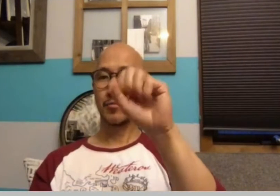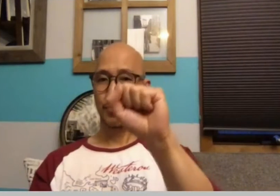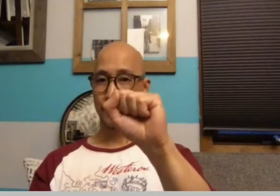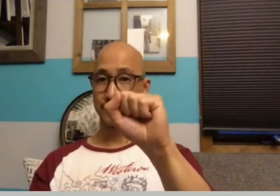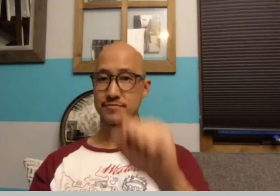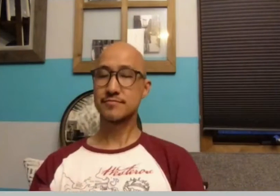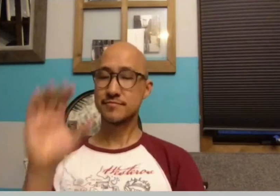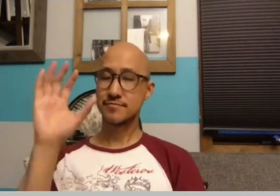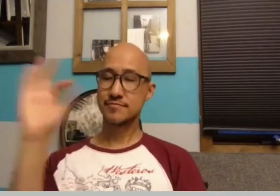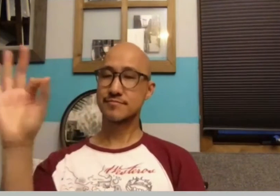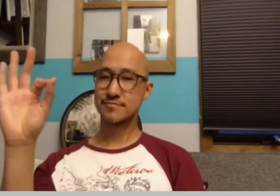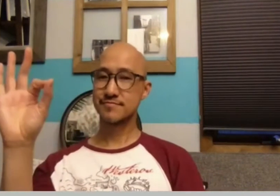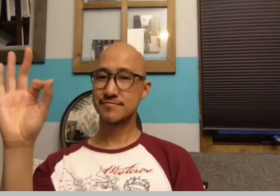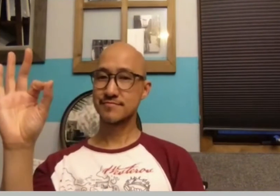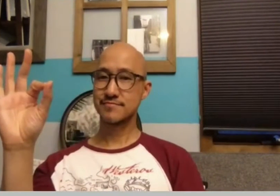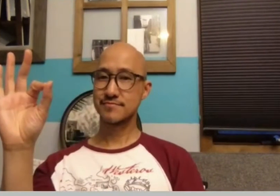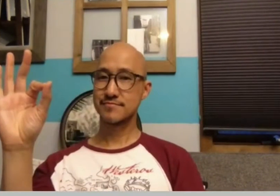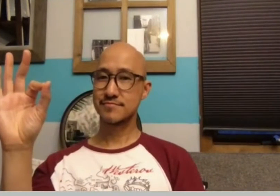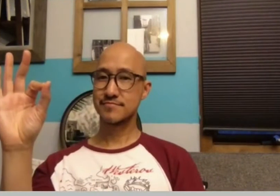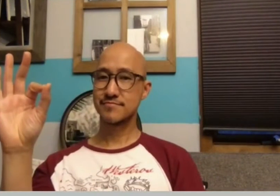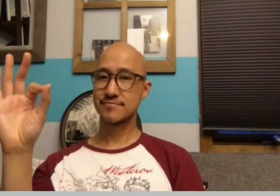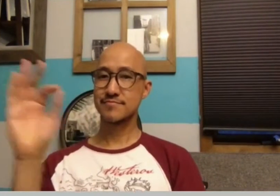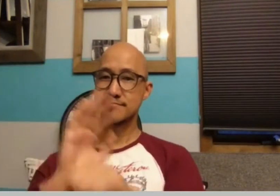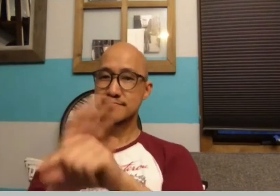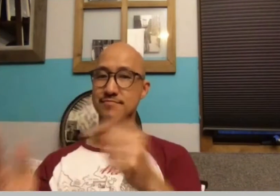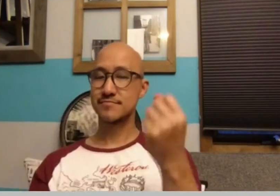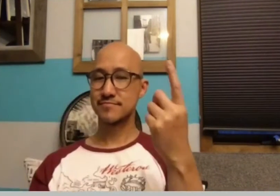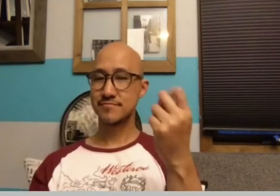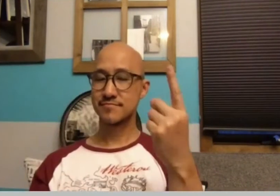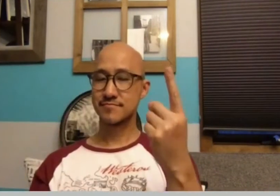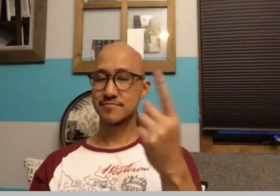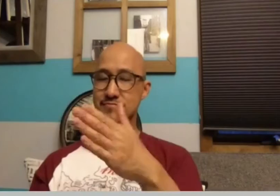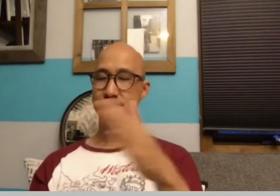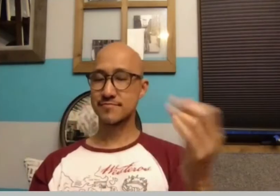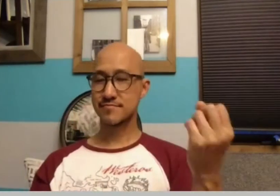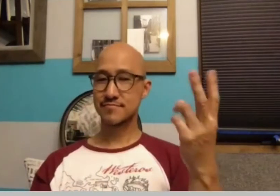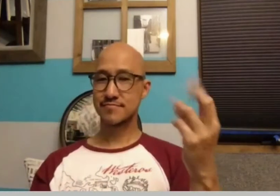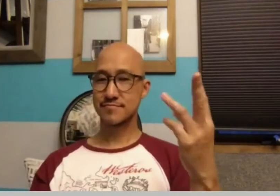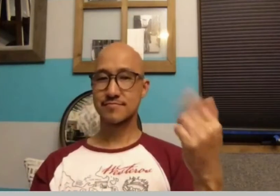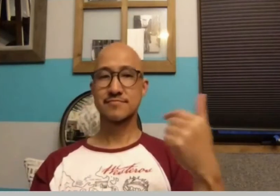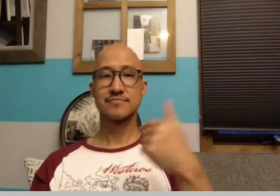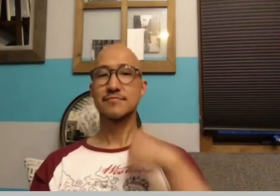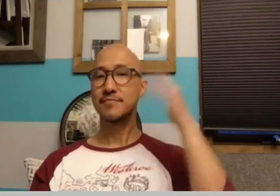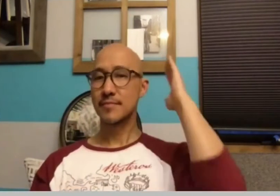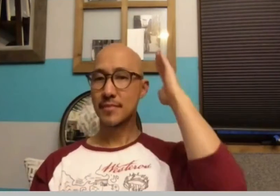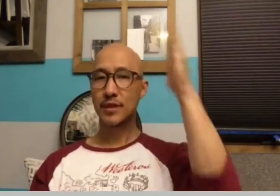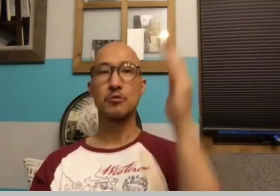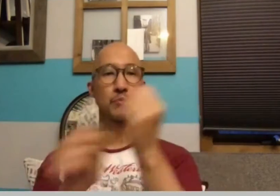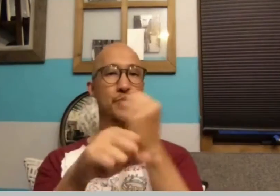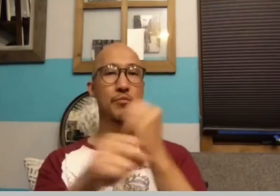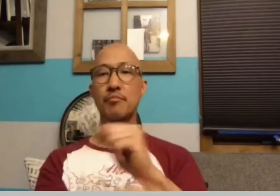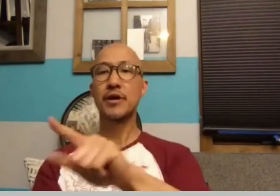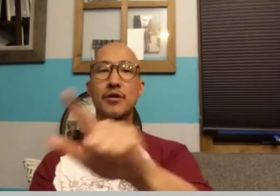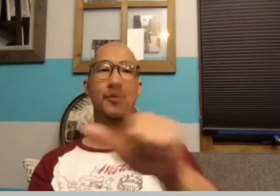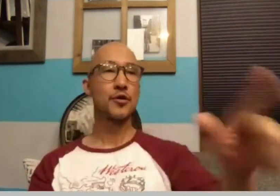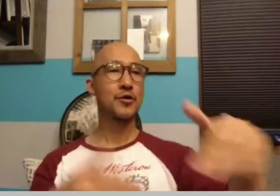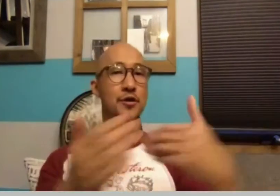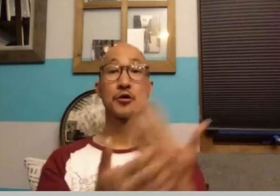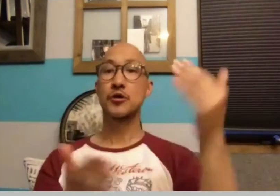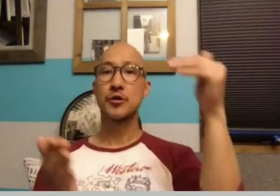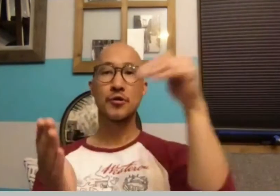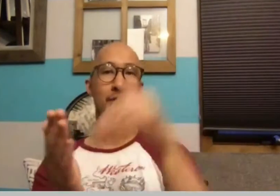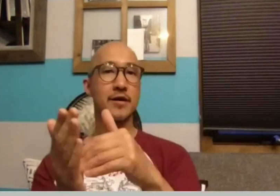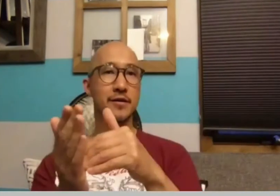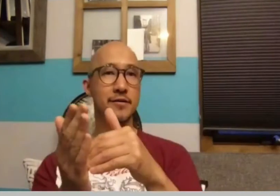David's fallen shelter, repair the broken walls, restore its ruins, and rebuild it as it used to be, so that they may possess the remnant of Edom,